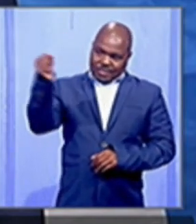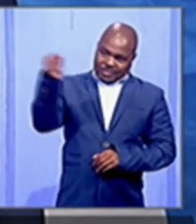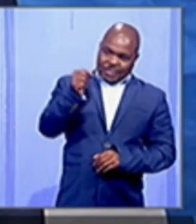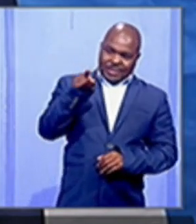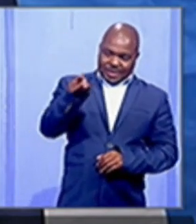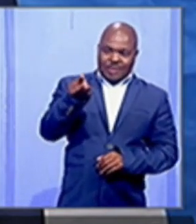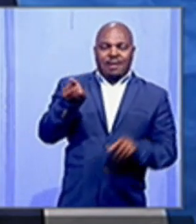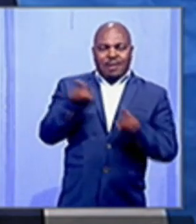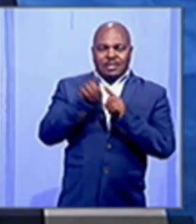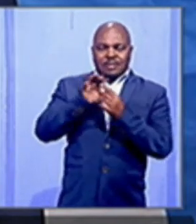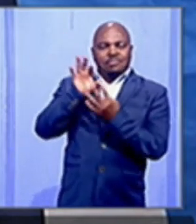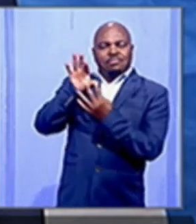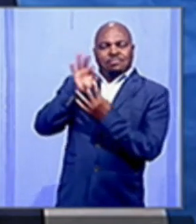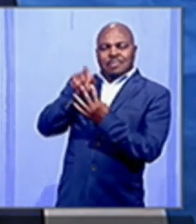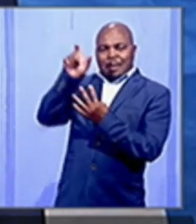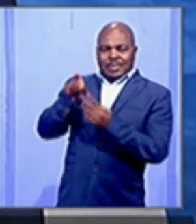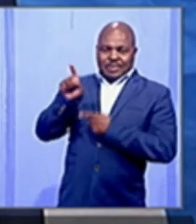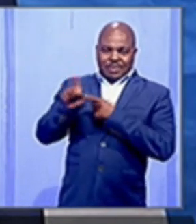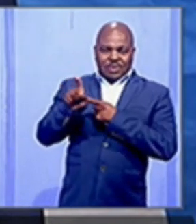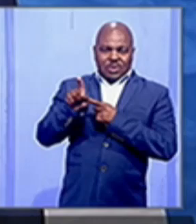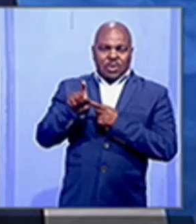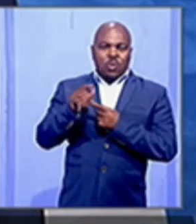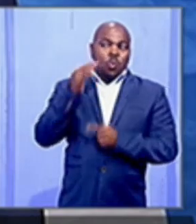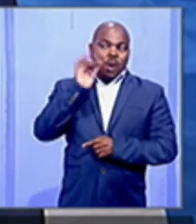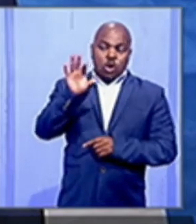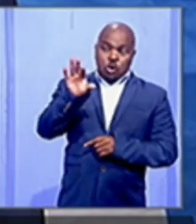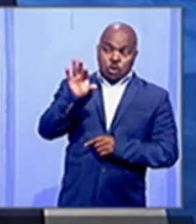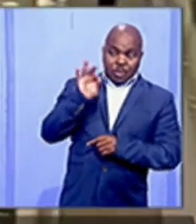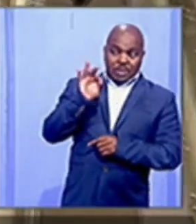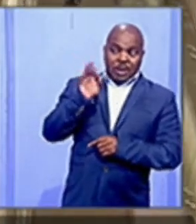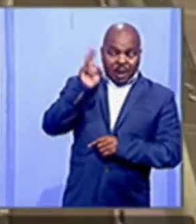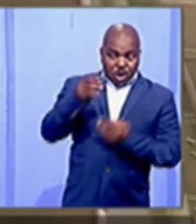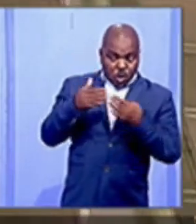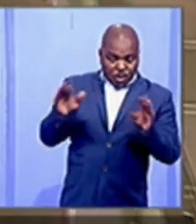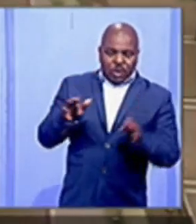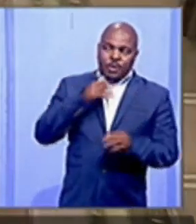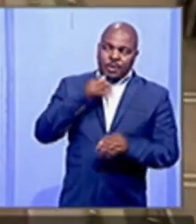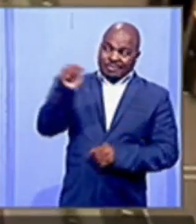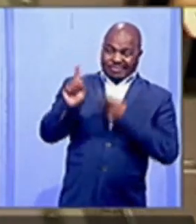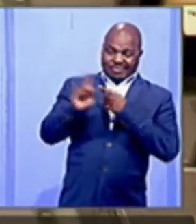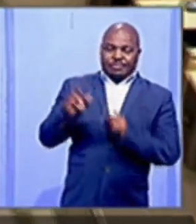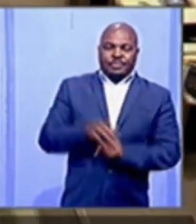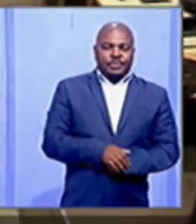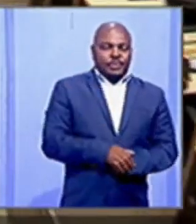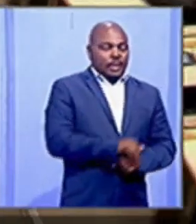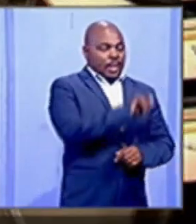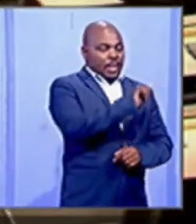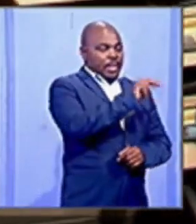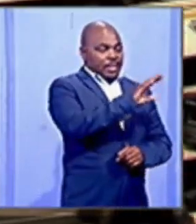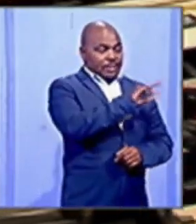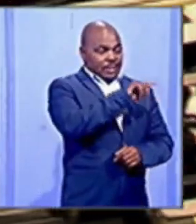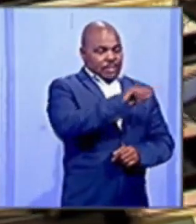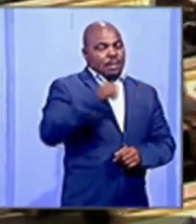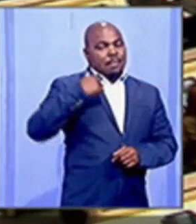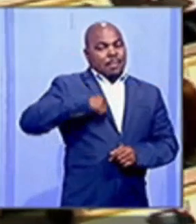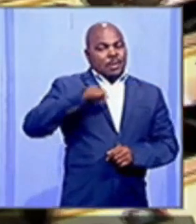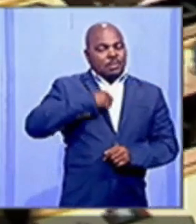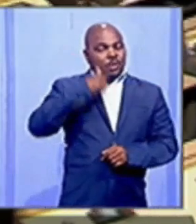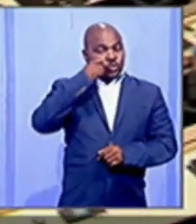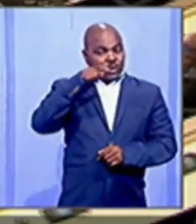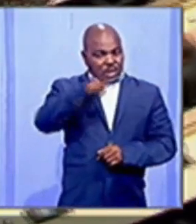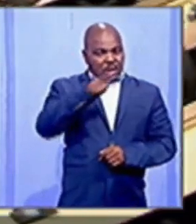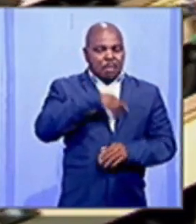candidate when these nominations open up again. ANC enang le manno a le mantsi kwa kgotleng ya Tshwane e